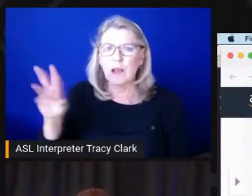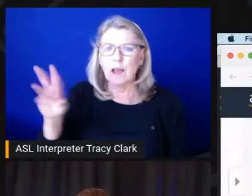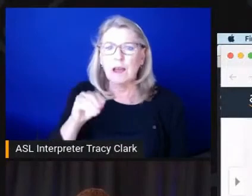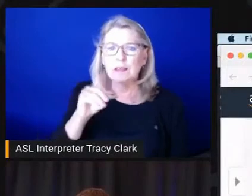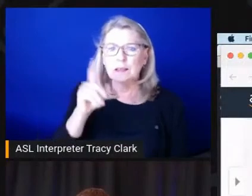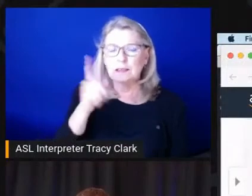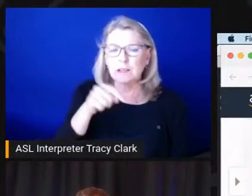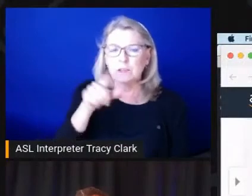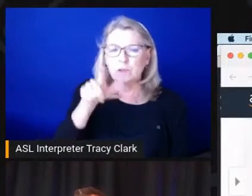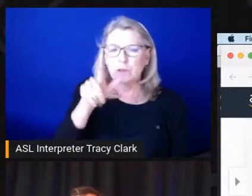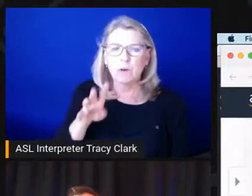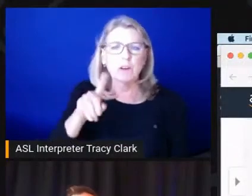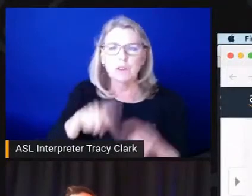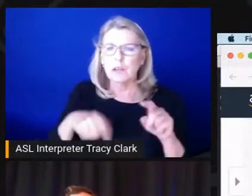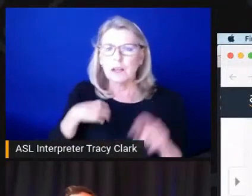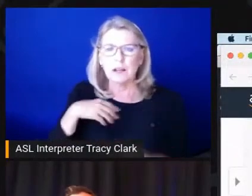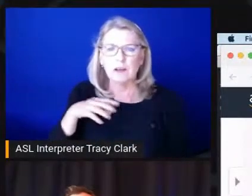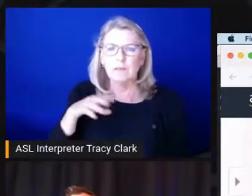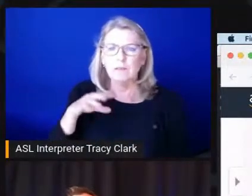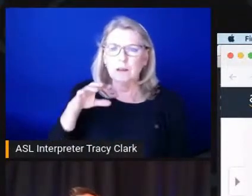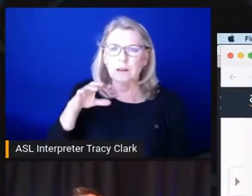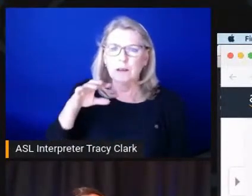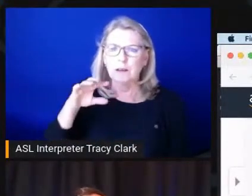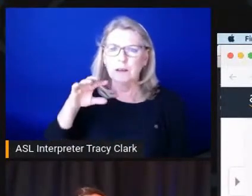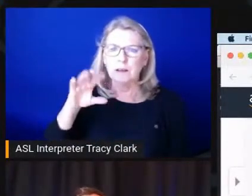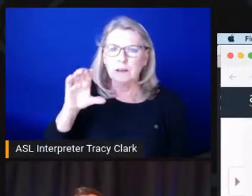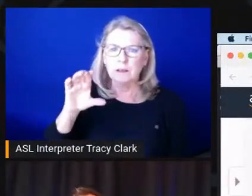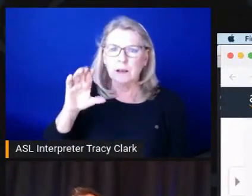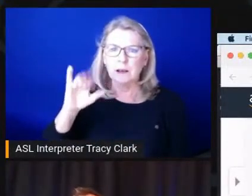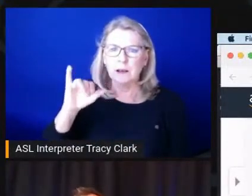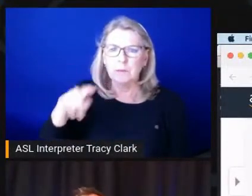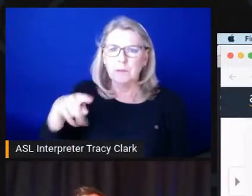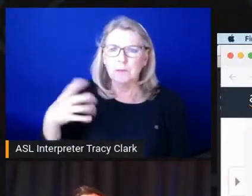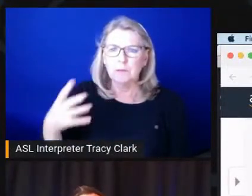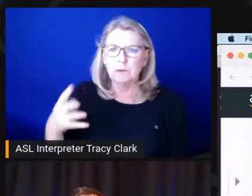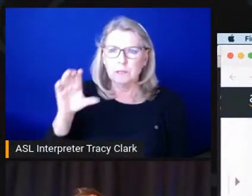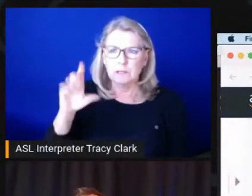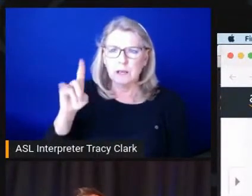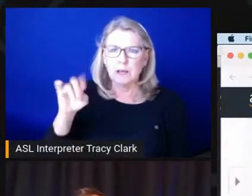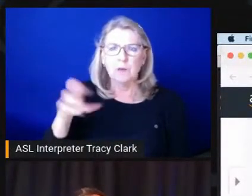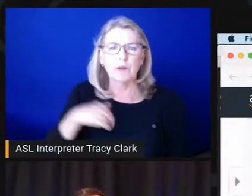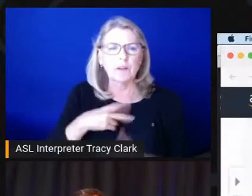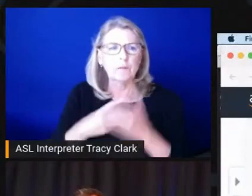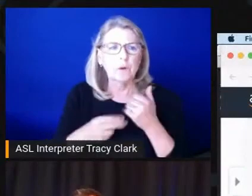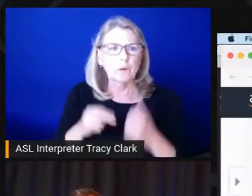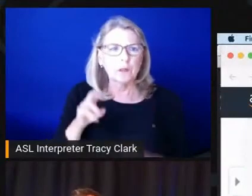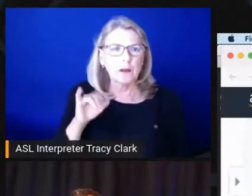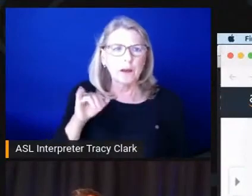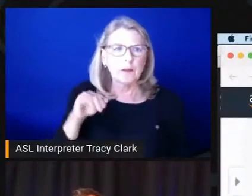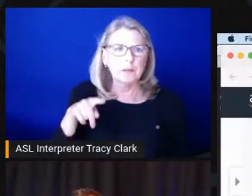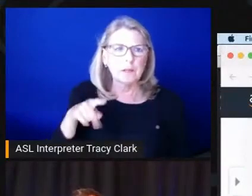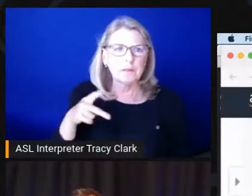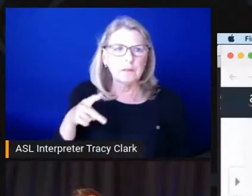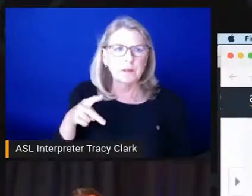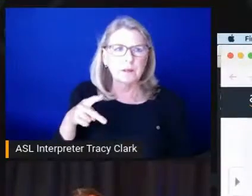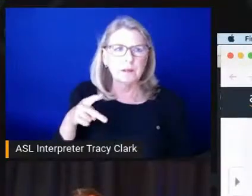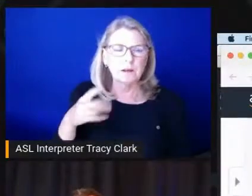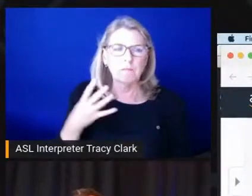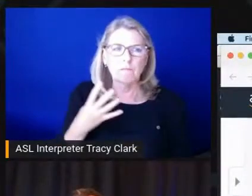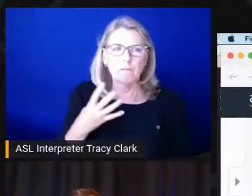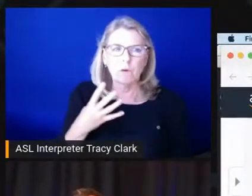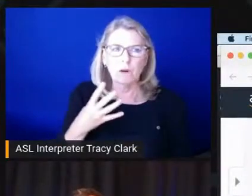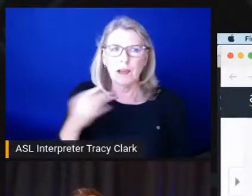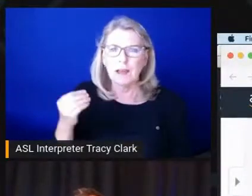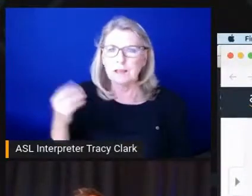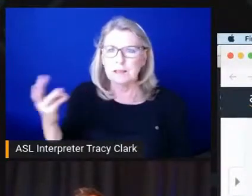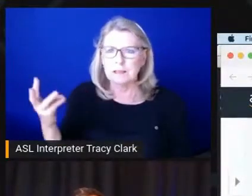header for a subnet today. So we both have IPv4 and IPv6. This is just the requirement from the